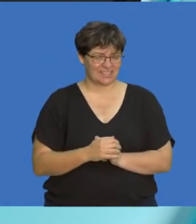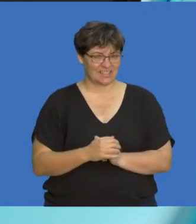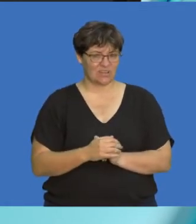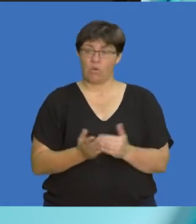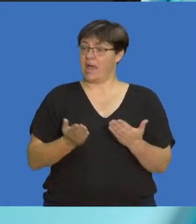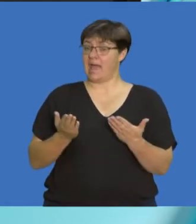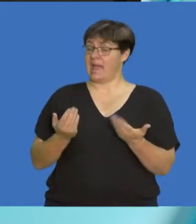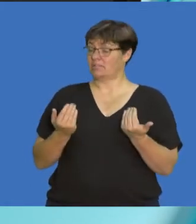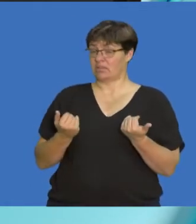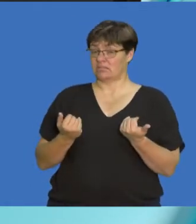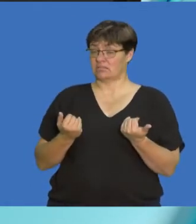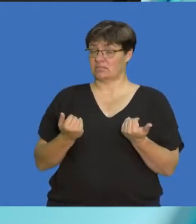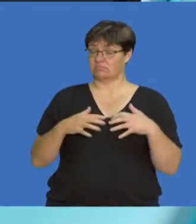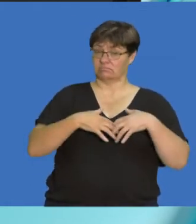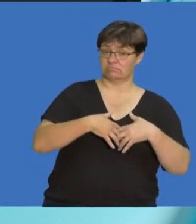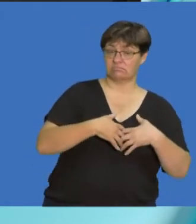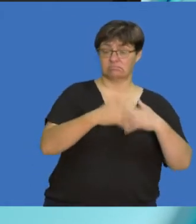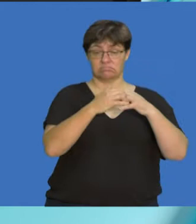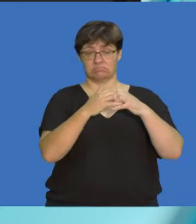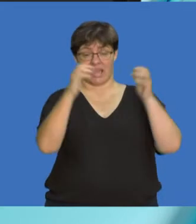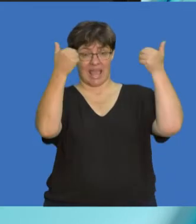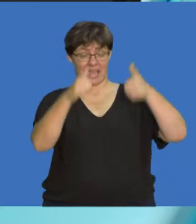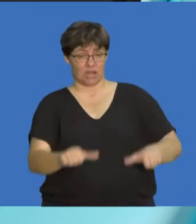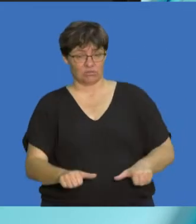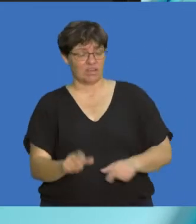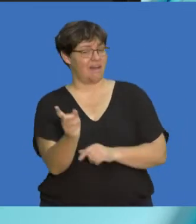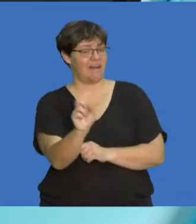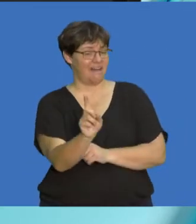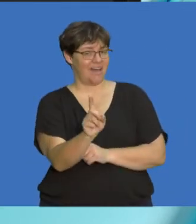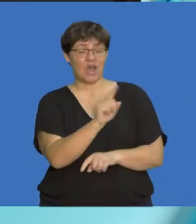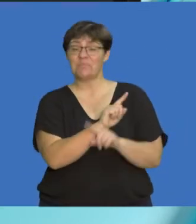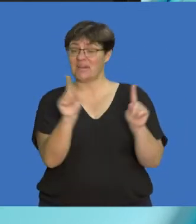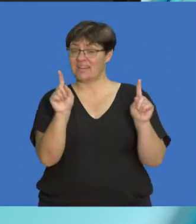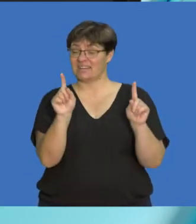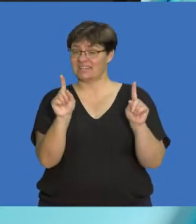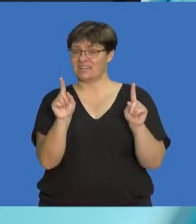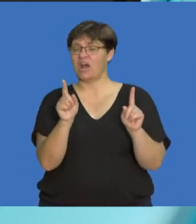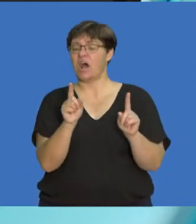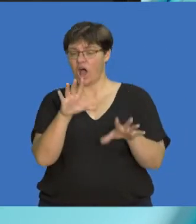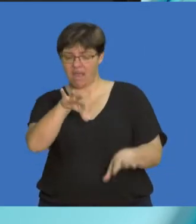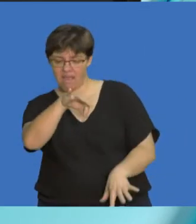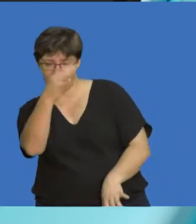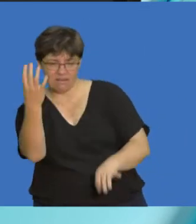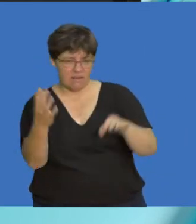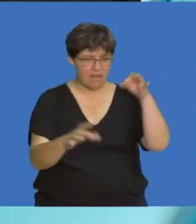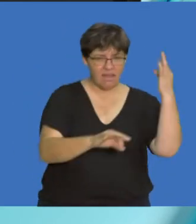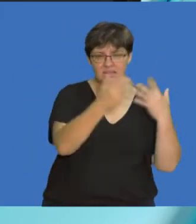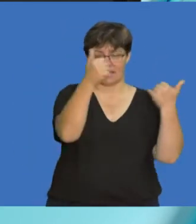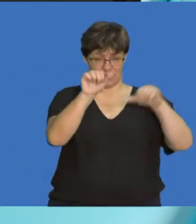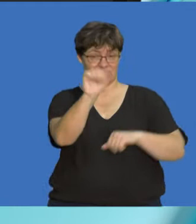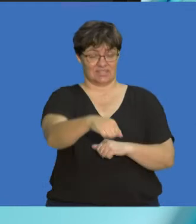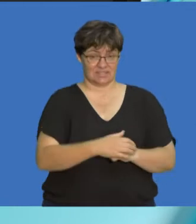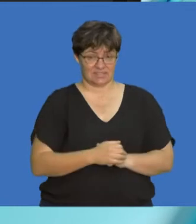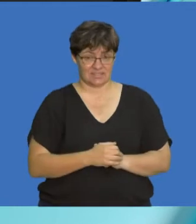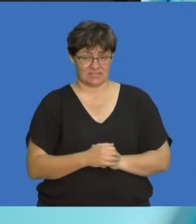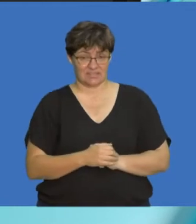expected to draw up any of the accounts, but you are expected to analyze these accounts and